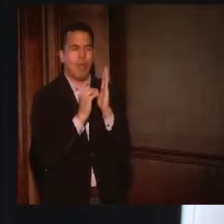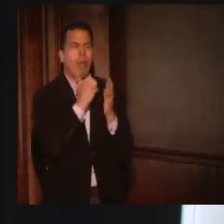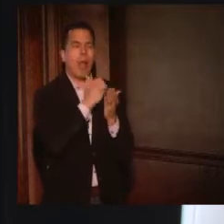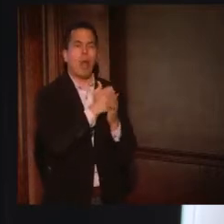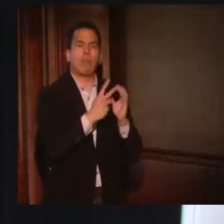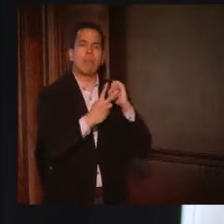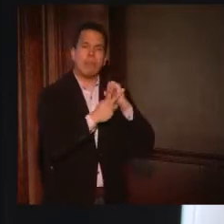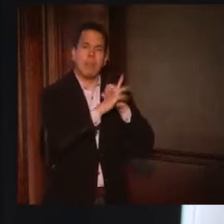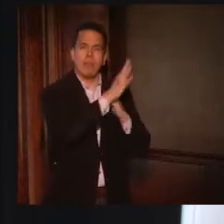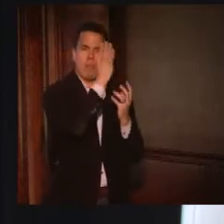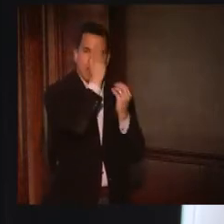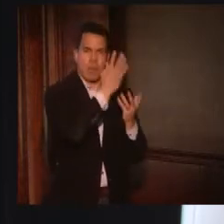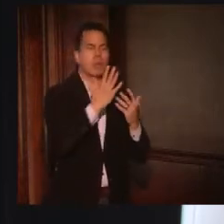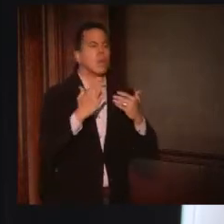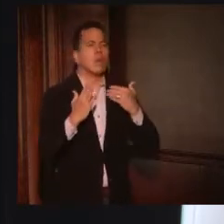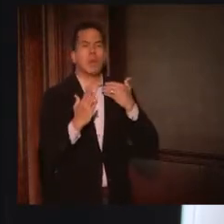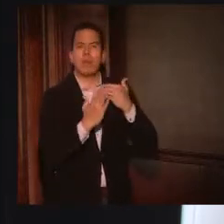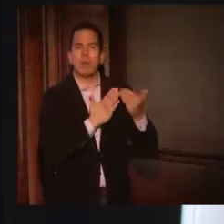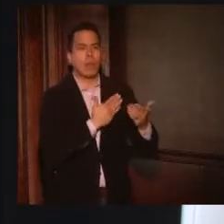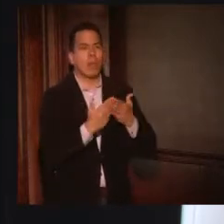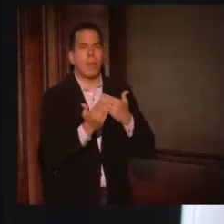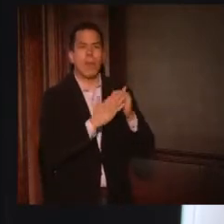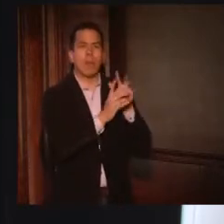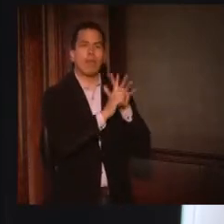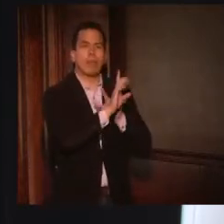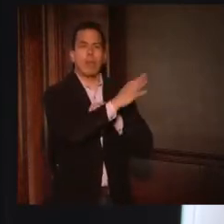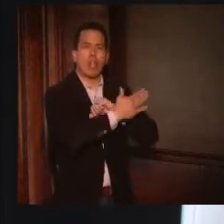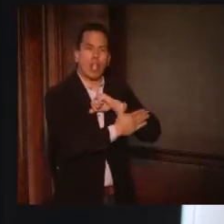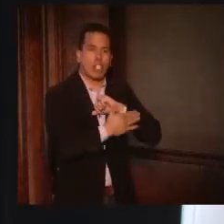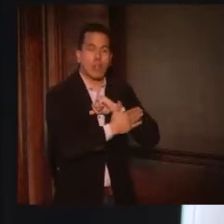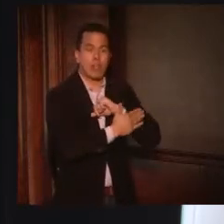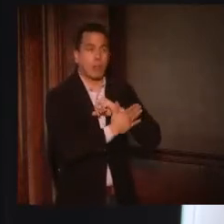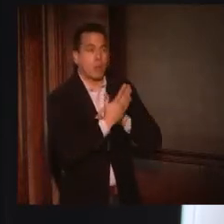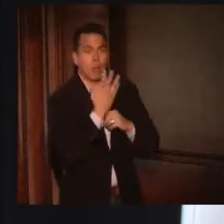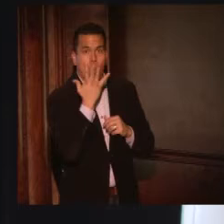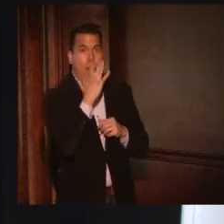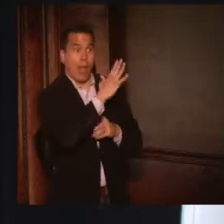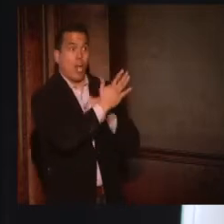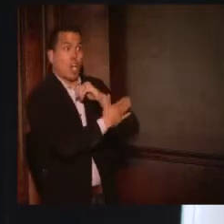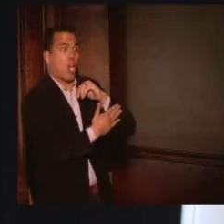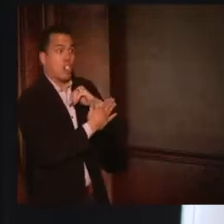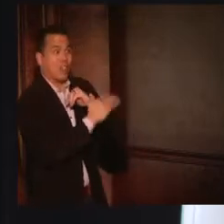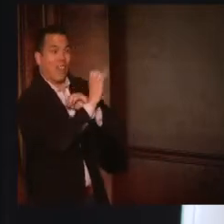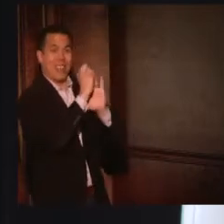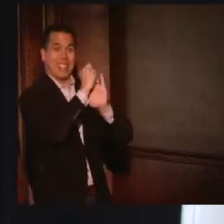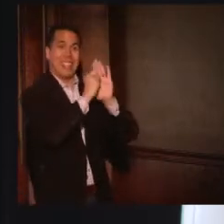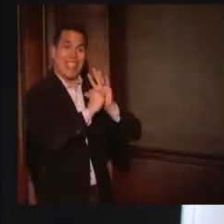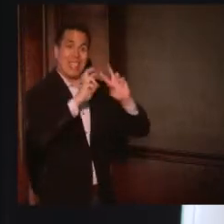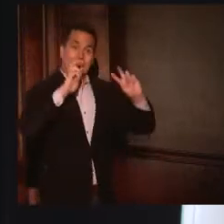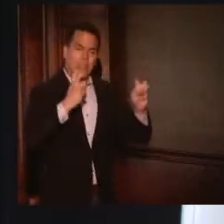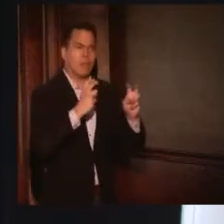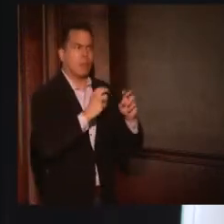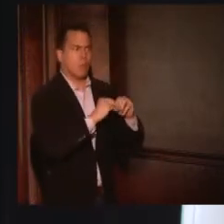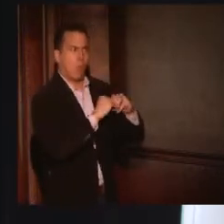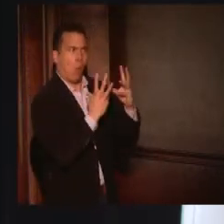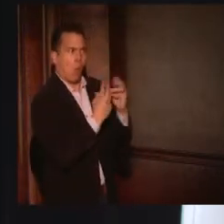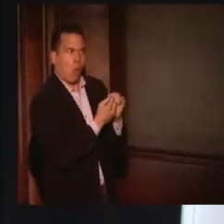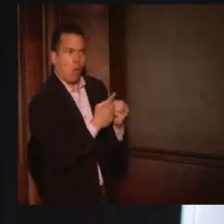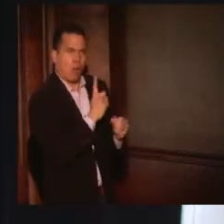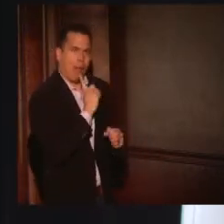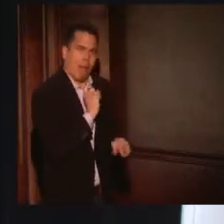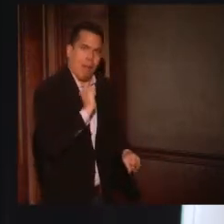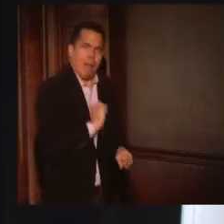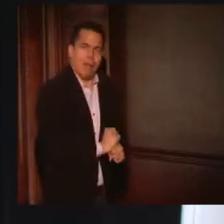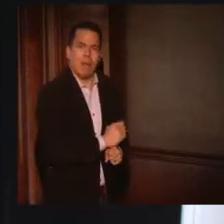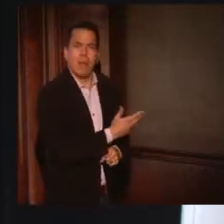information even if their state or their country don't exist anymore. Mm-hmm. So if you start looking at going back to why not only a